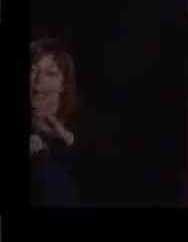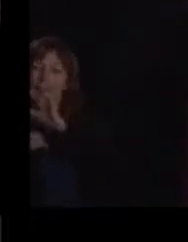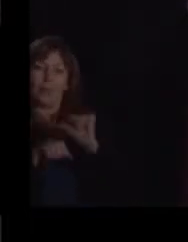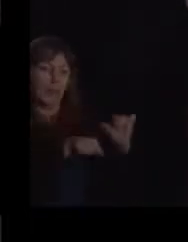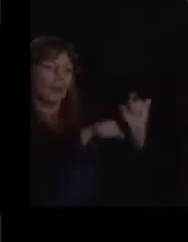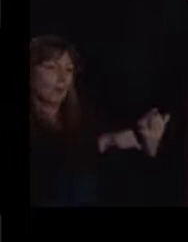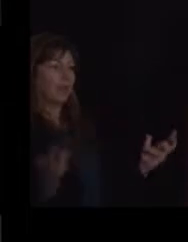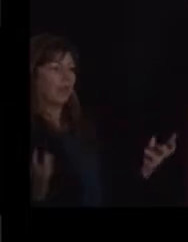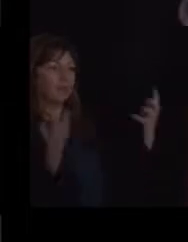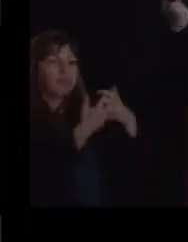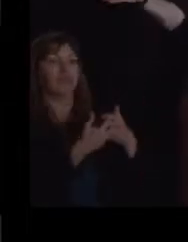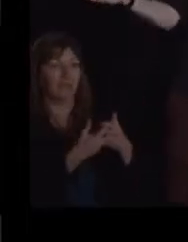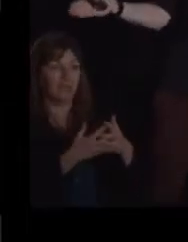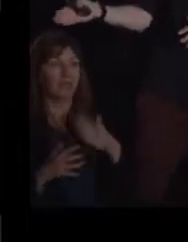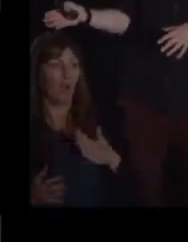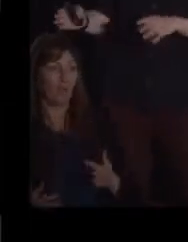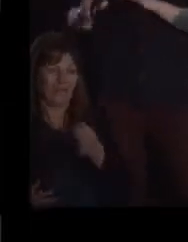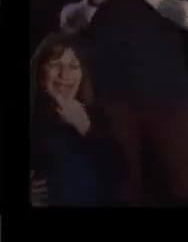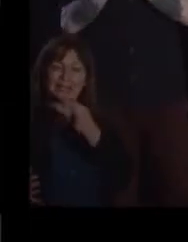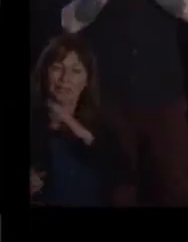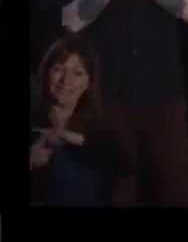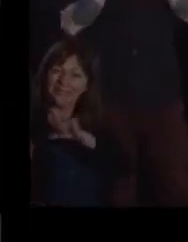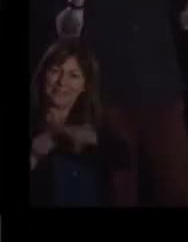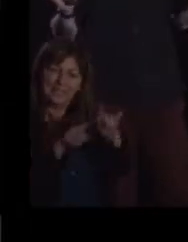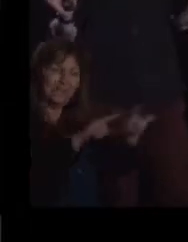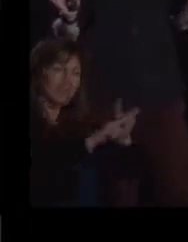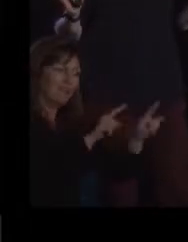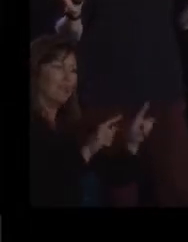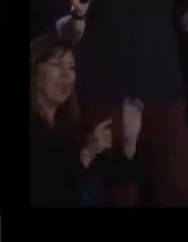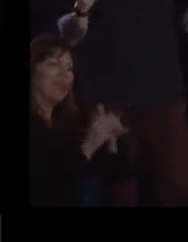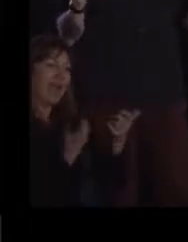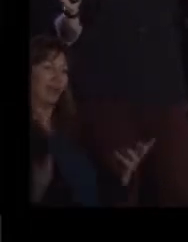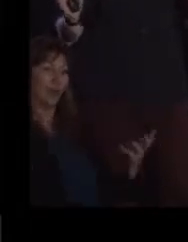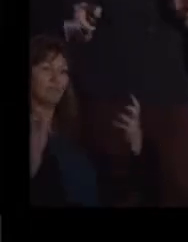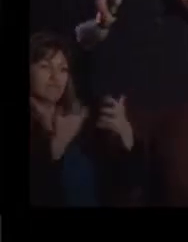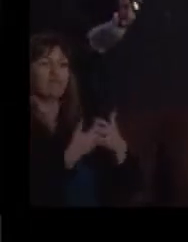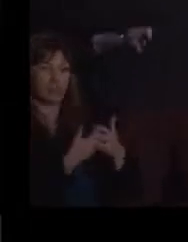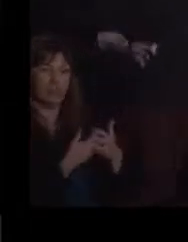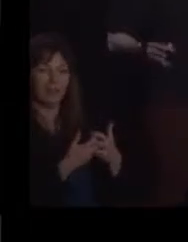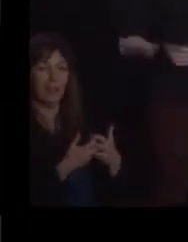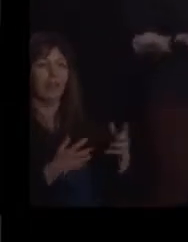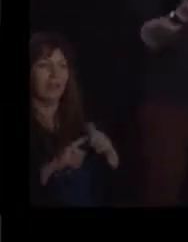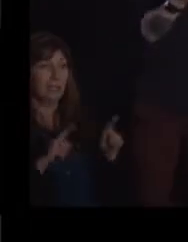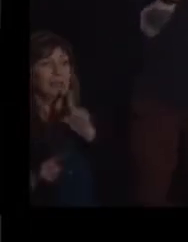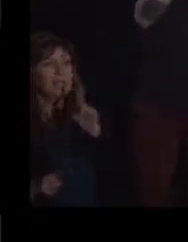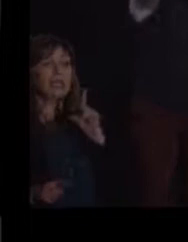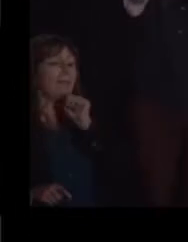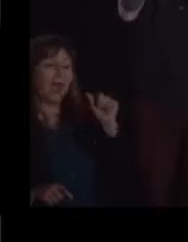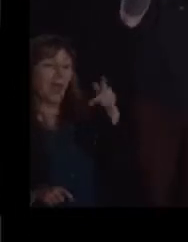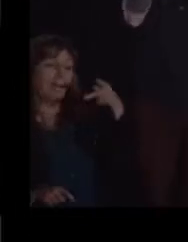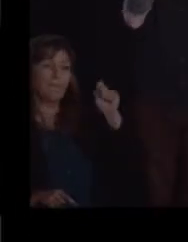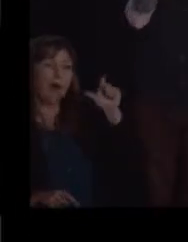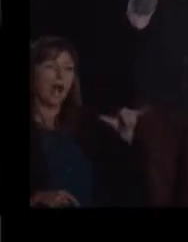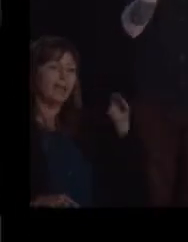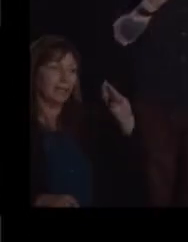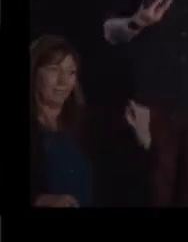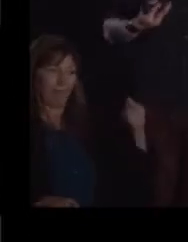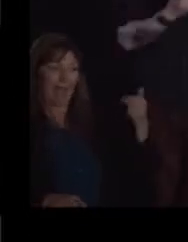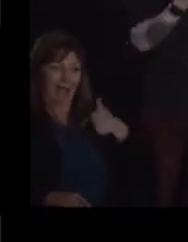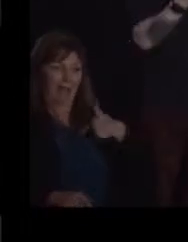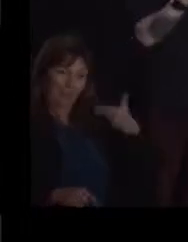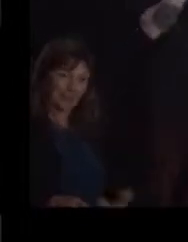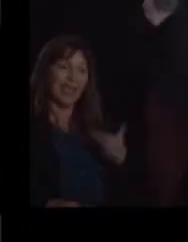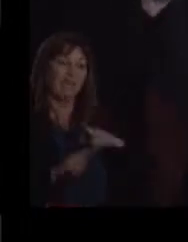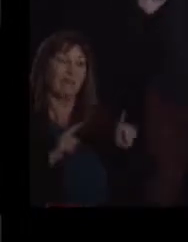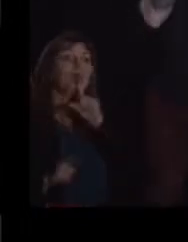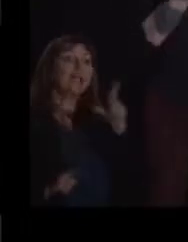being an expert in lots and lots of different disciplines. Now, I could never, ever, ever be a true polymath, but I'm really excited by the romanticism